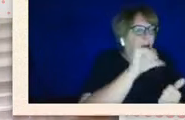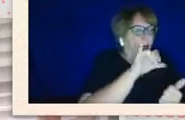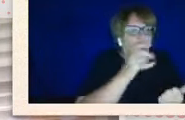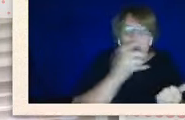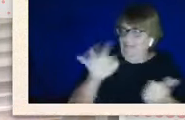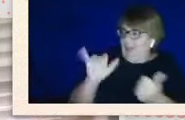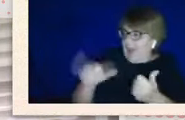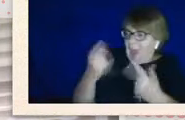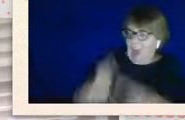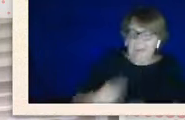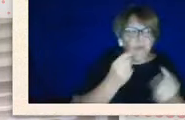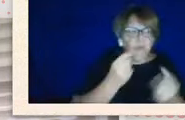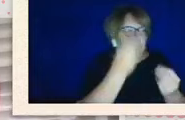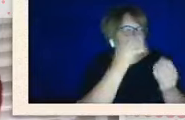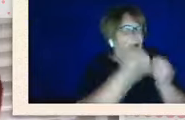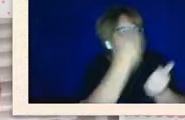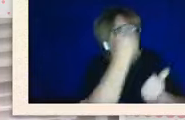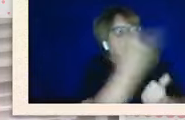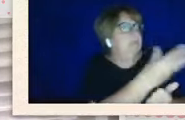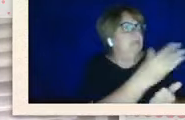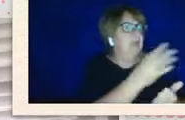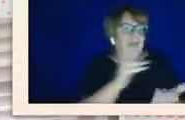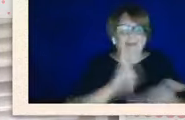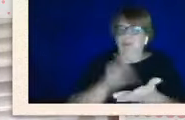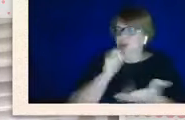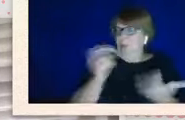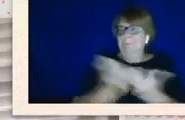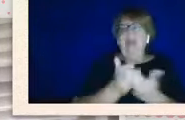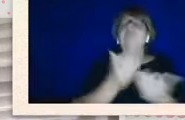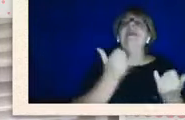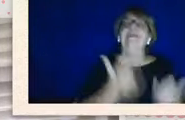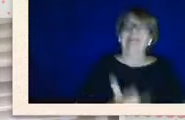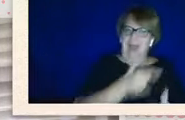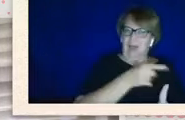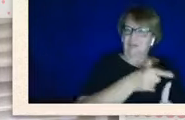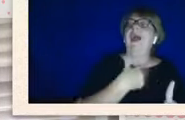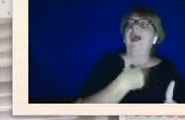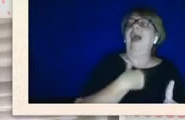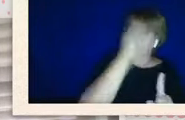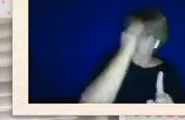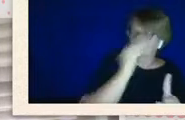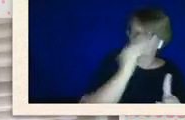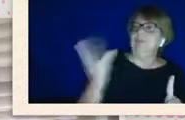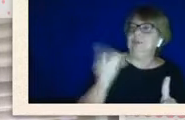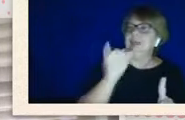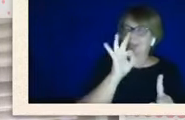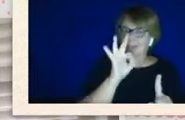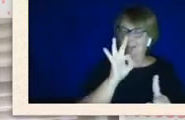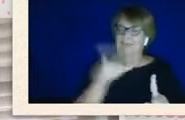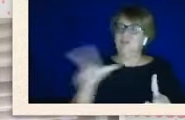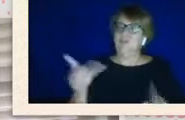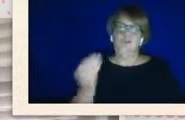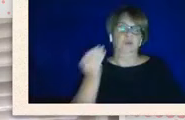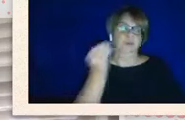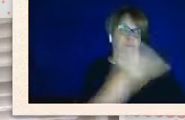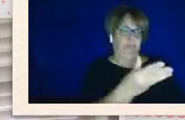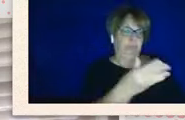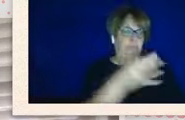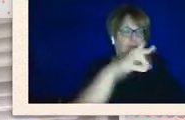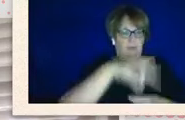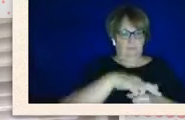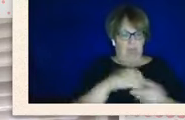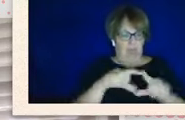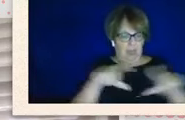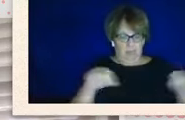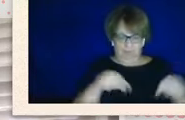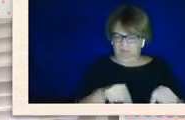when your signature didn't match. Now there is a notice and cure provision. If you deliver a ballot that the signature doesn't look